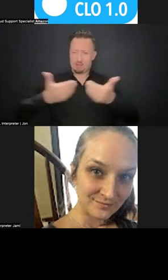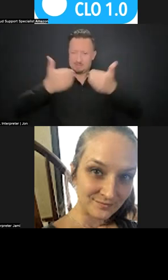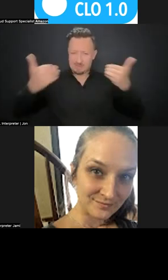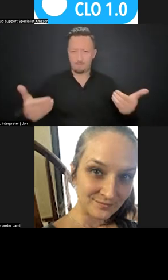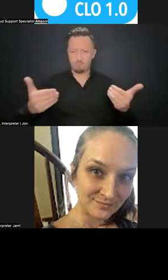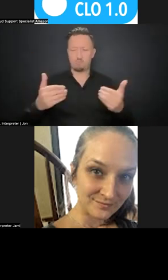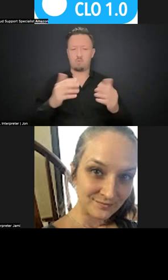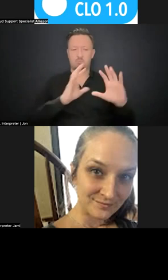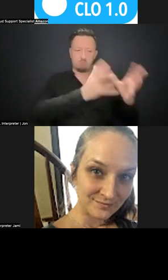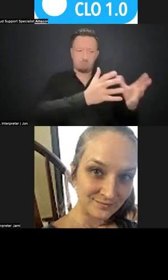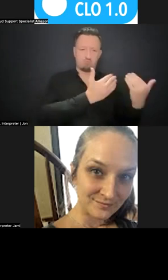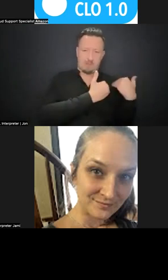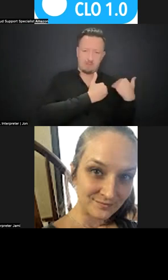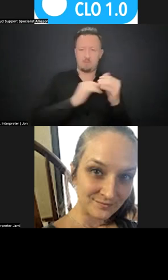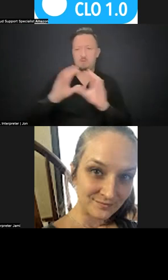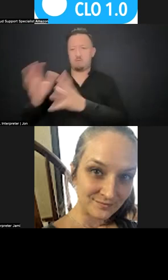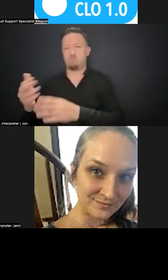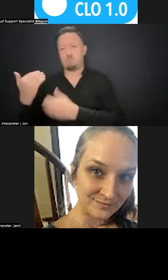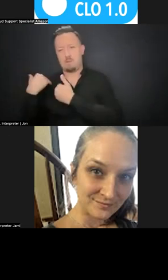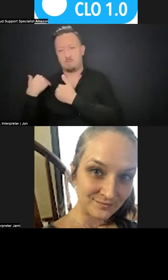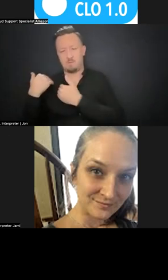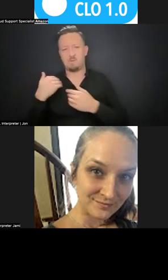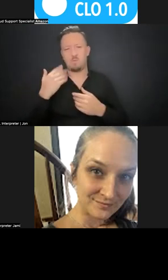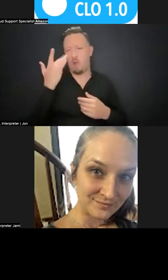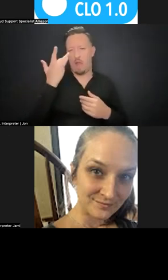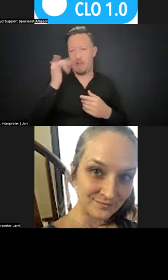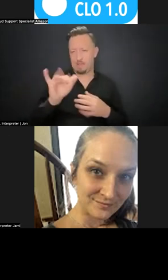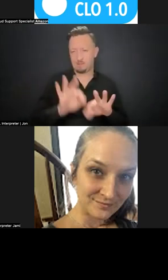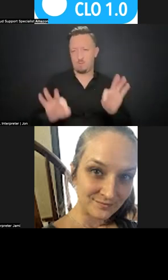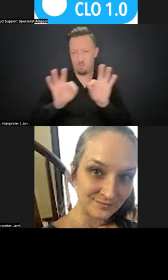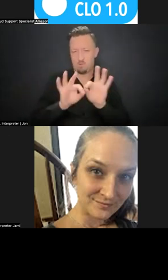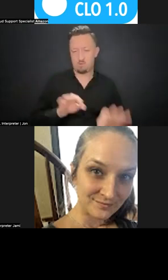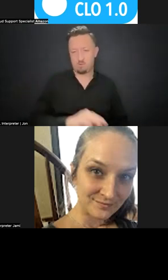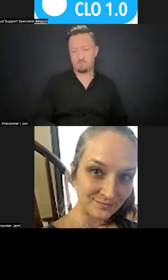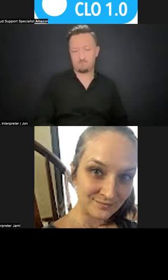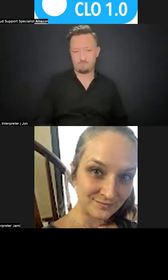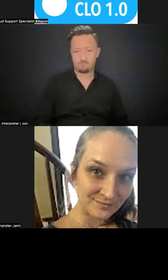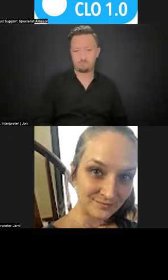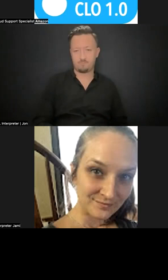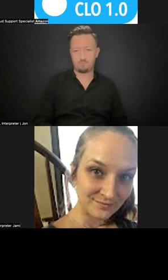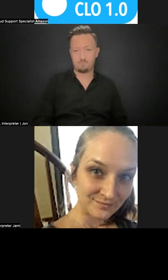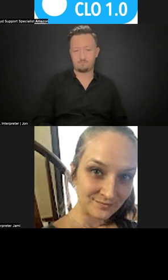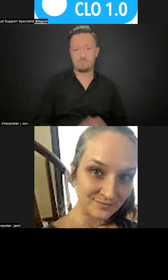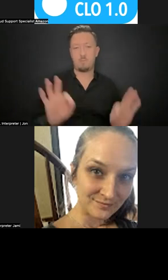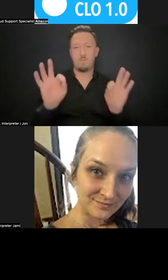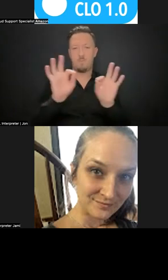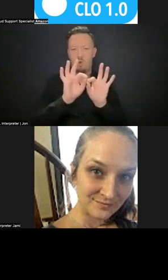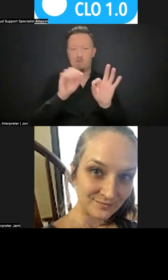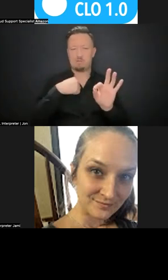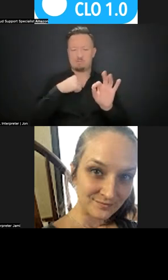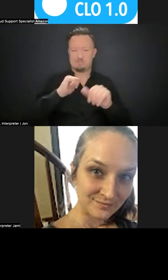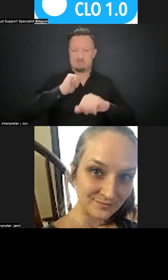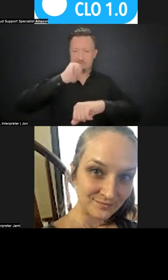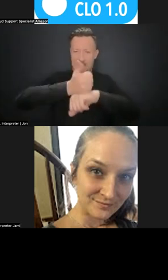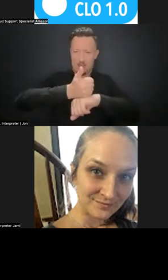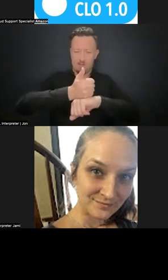Why do you think this is a good idea to have specific responsibilities listed and